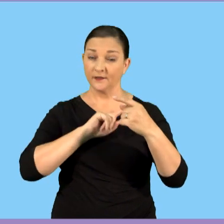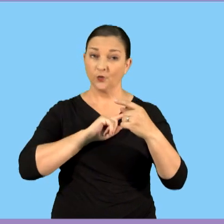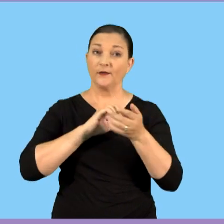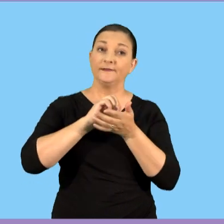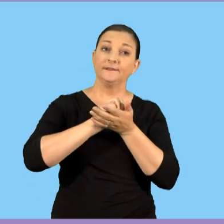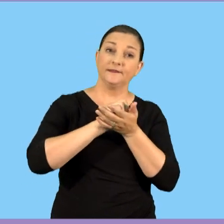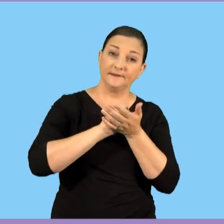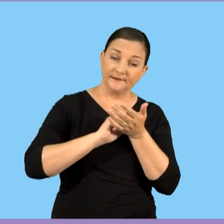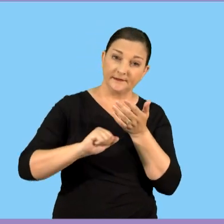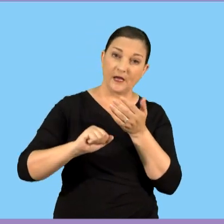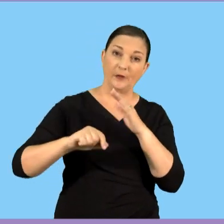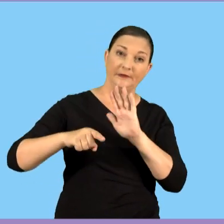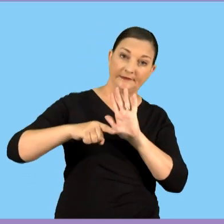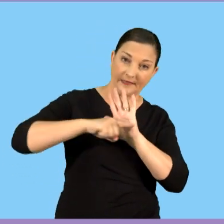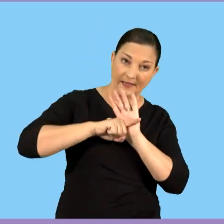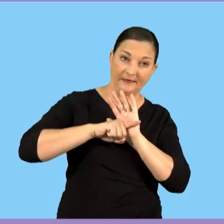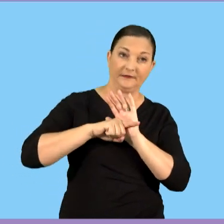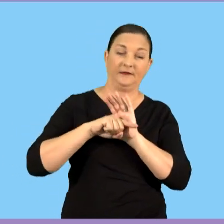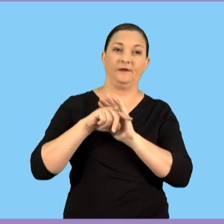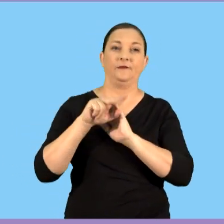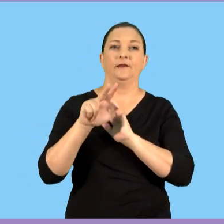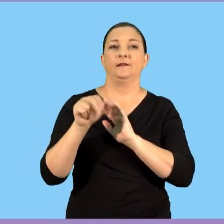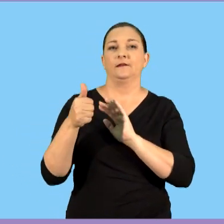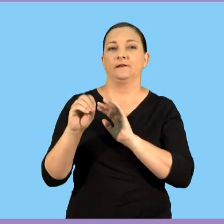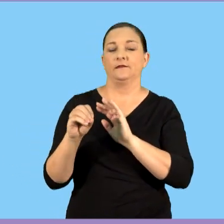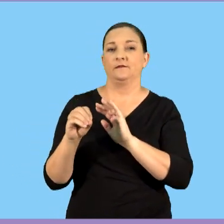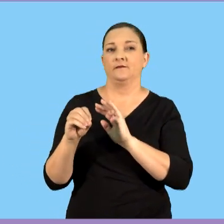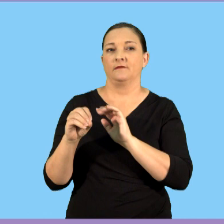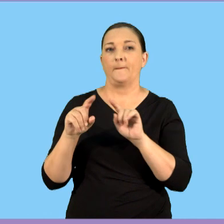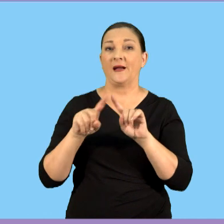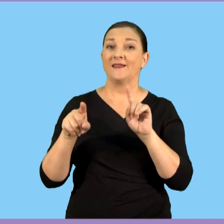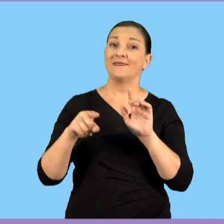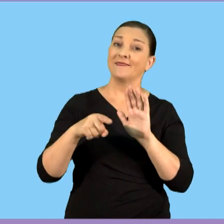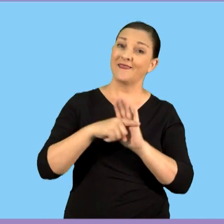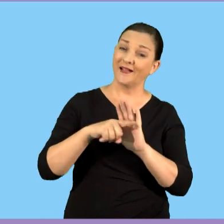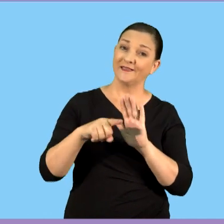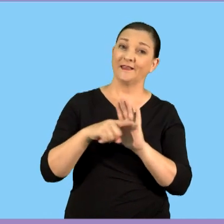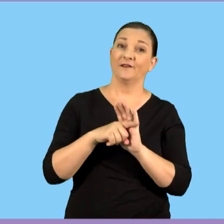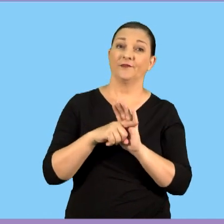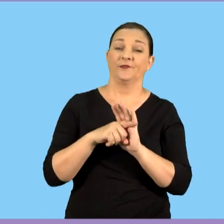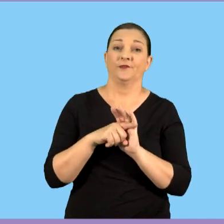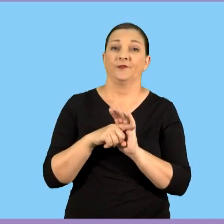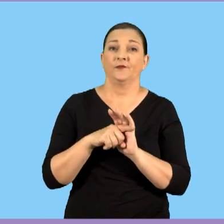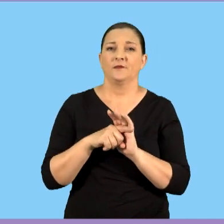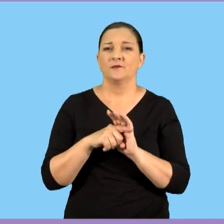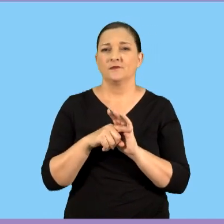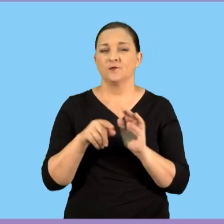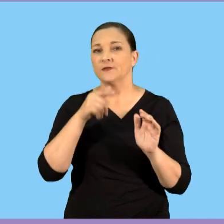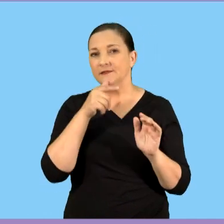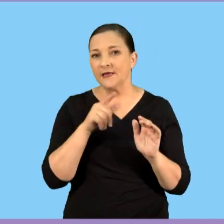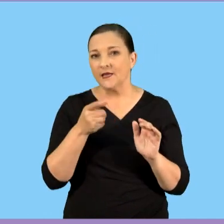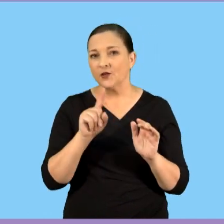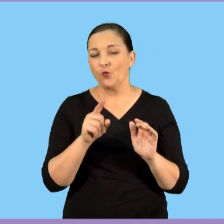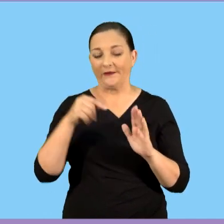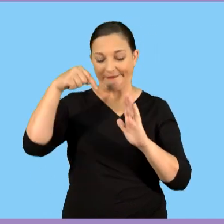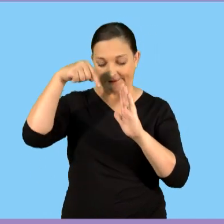those two heights, we are going to say subtract a negative 860. And that 860 is only